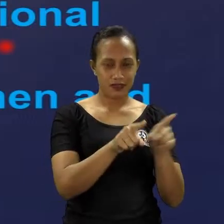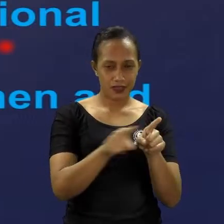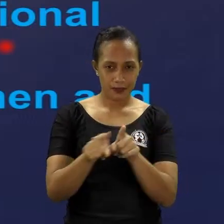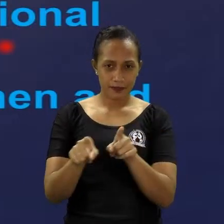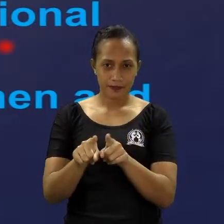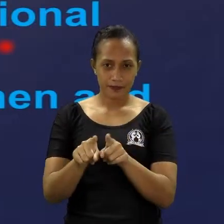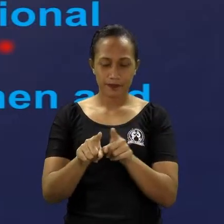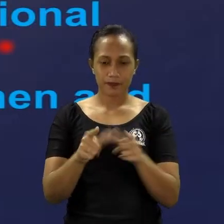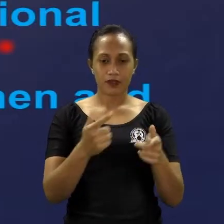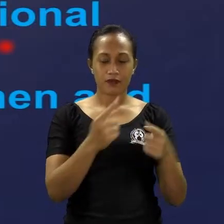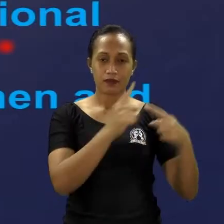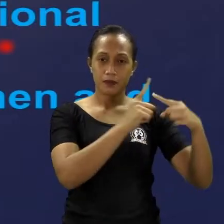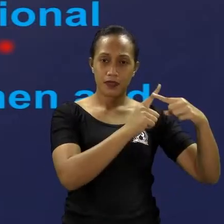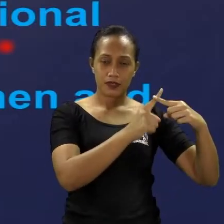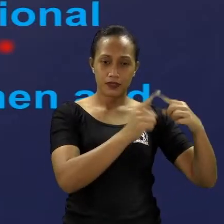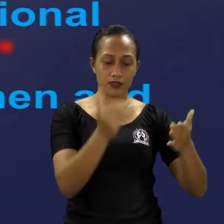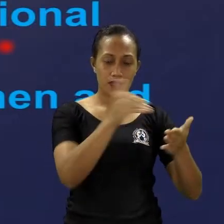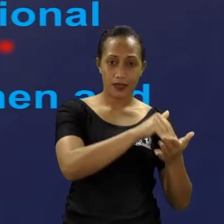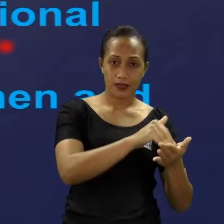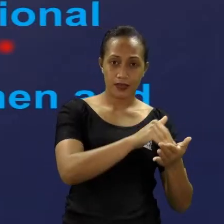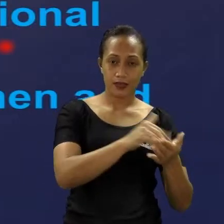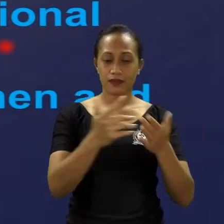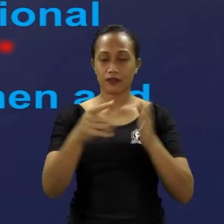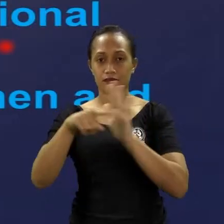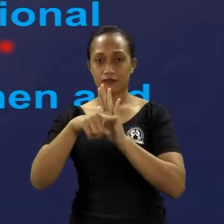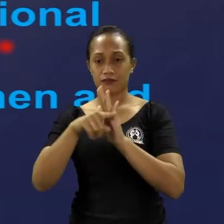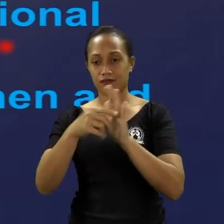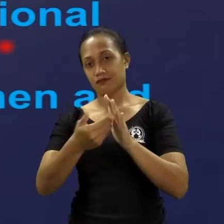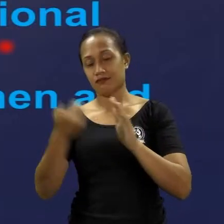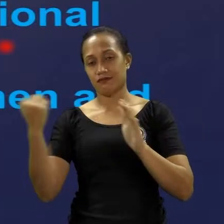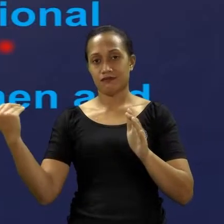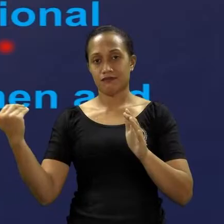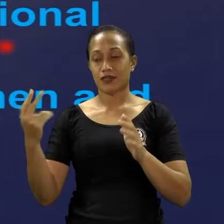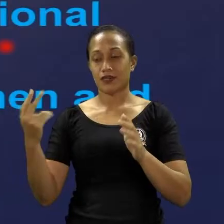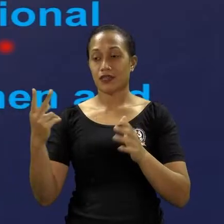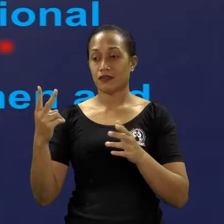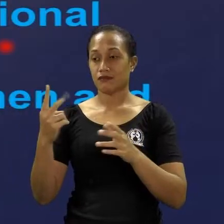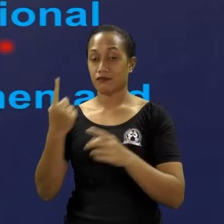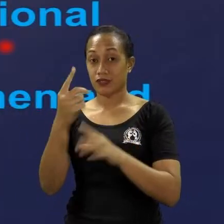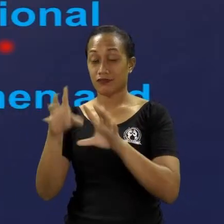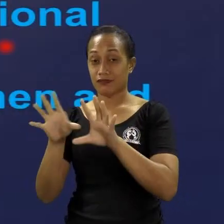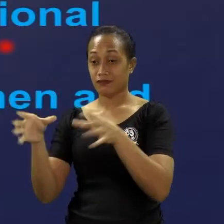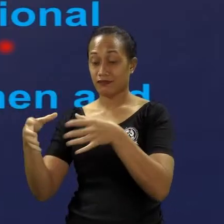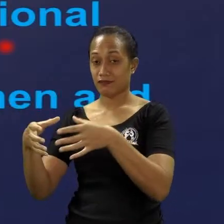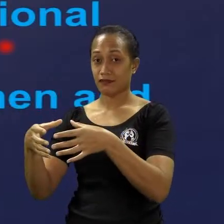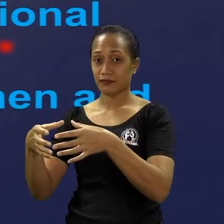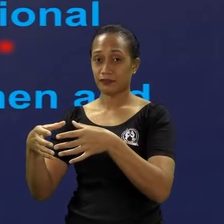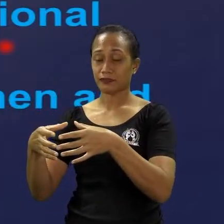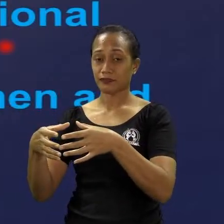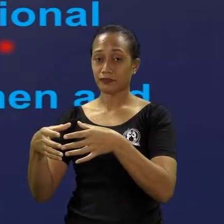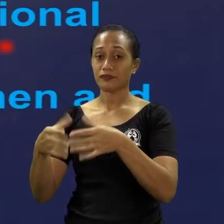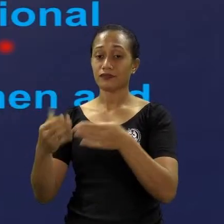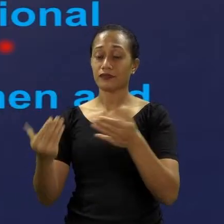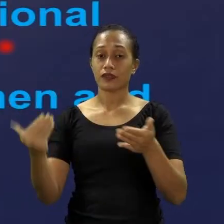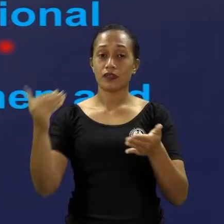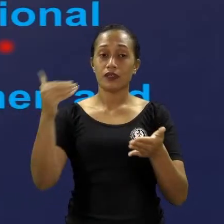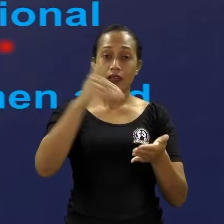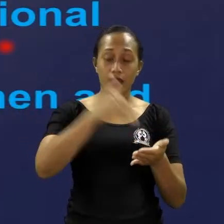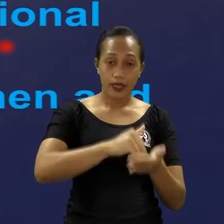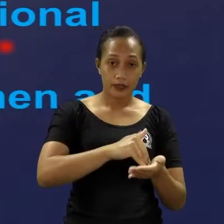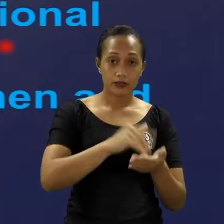po le tō eseina o rational numbers ma vai ngā mea. To add